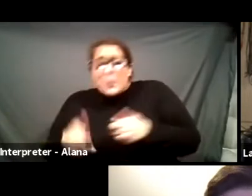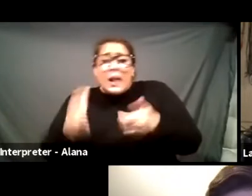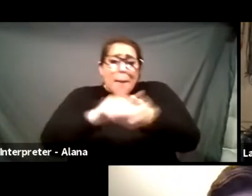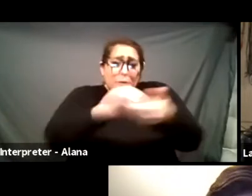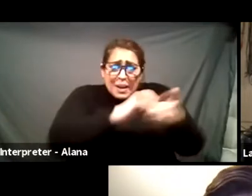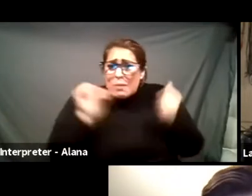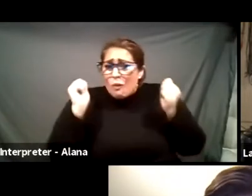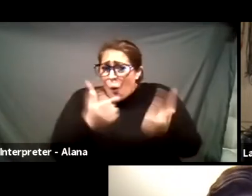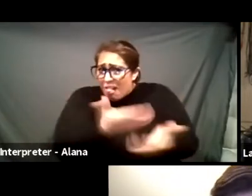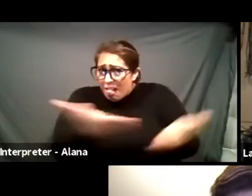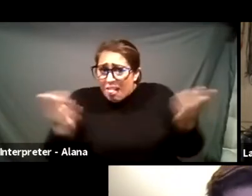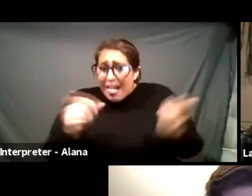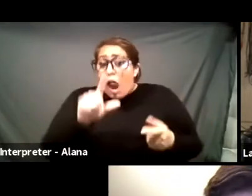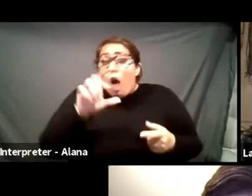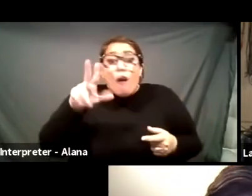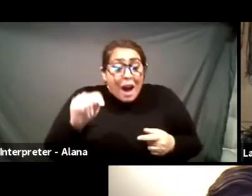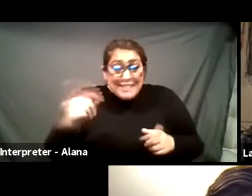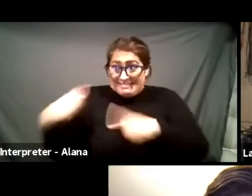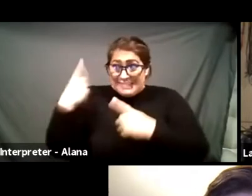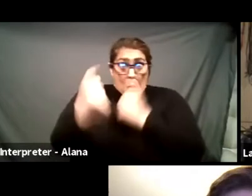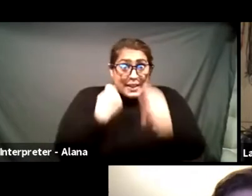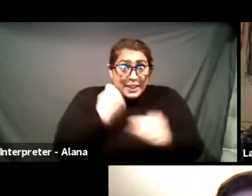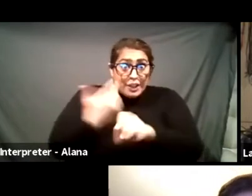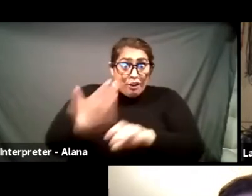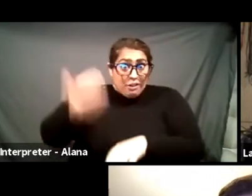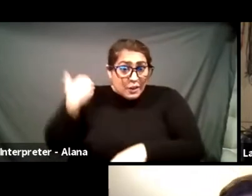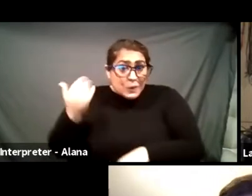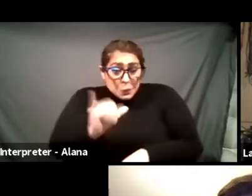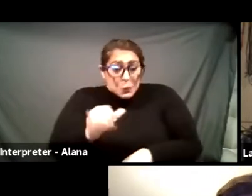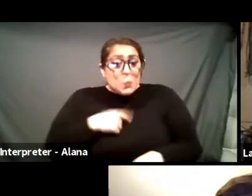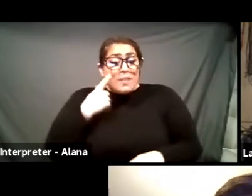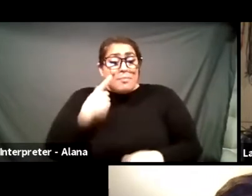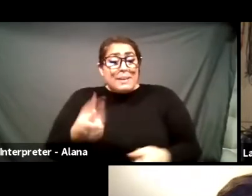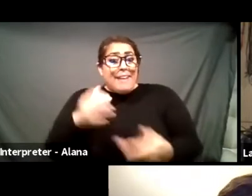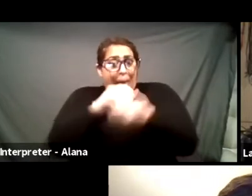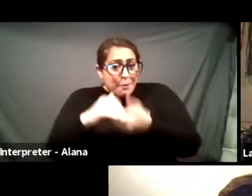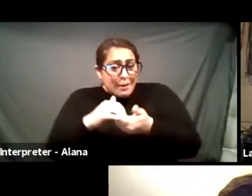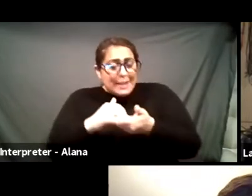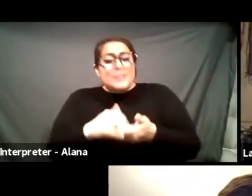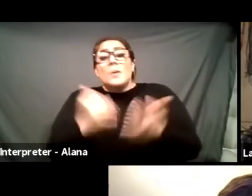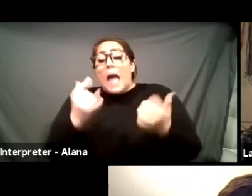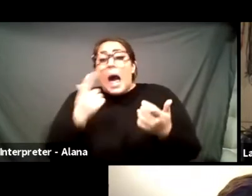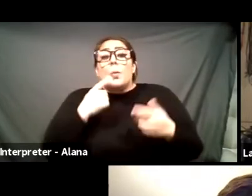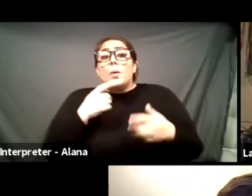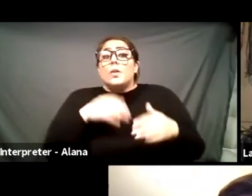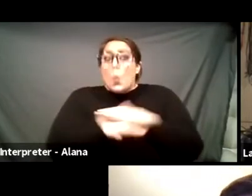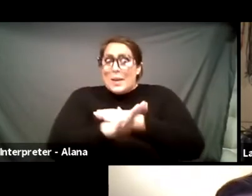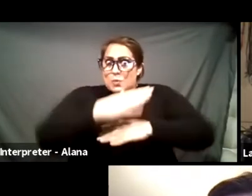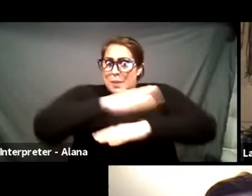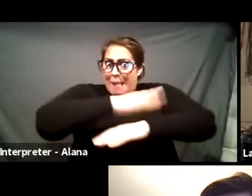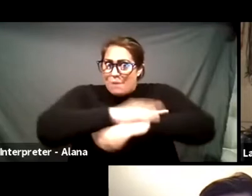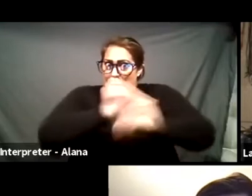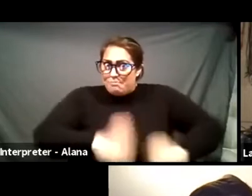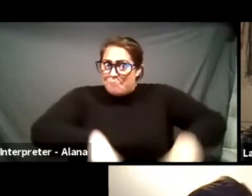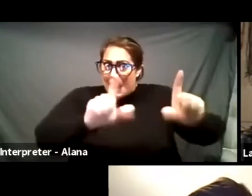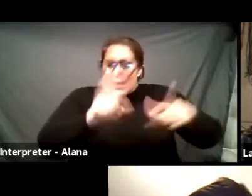in the last year. So now we'll go into it, and I will start sharing the platform, and